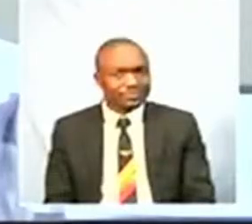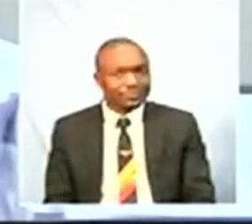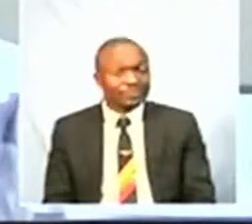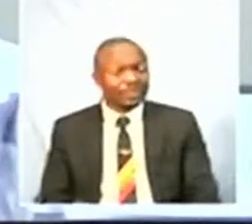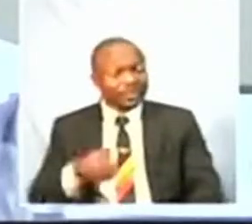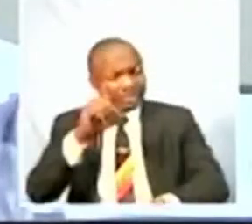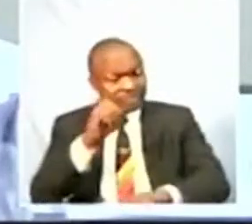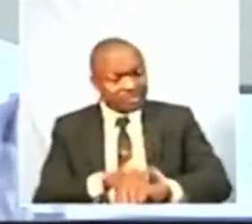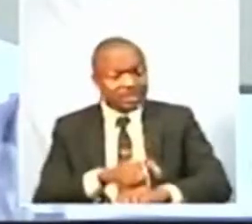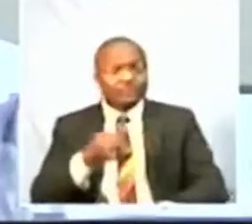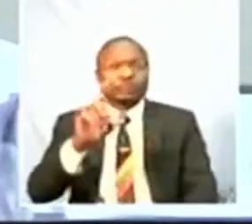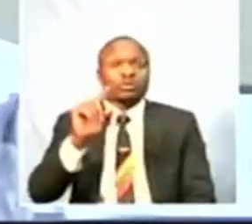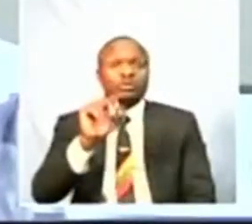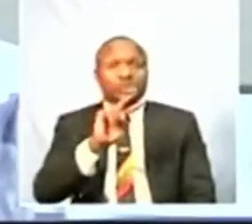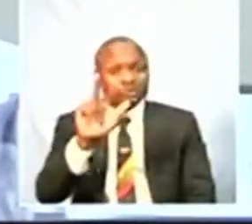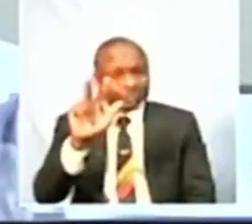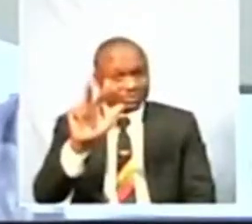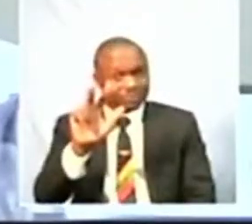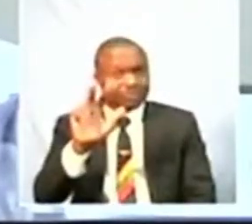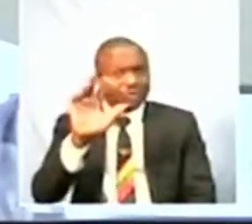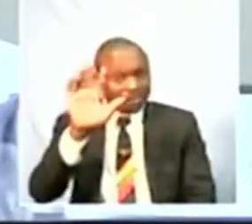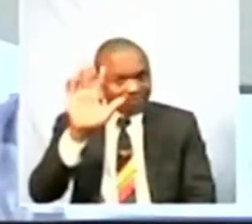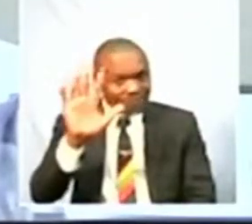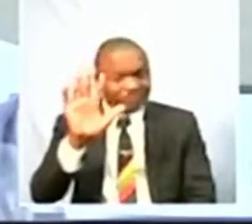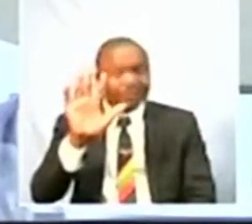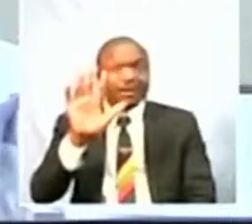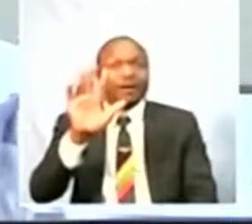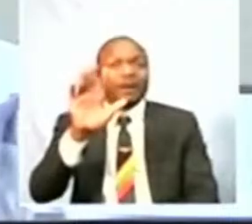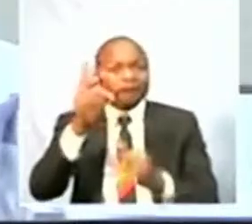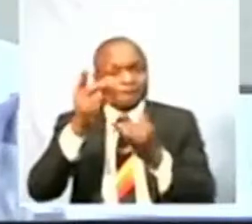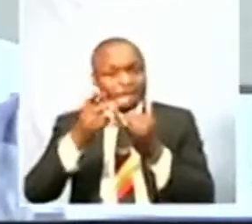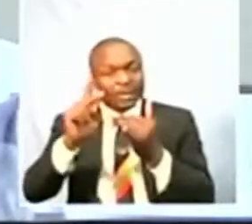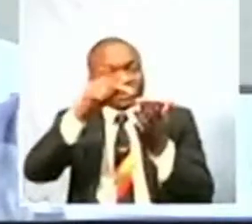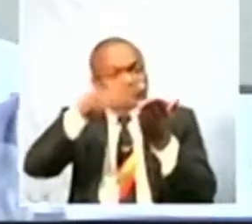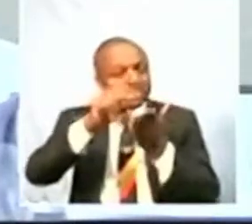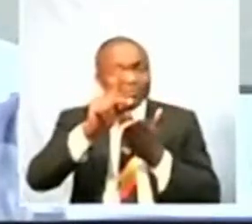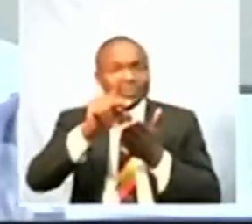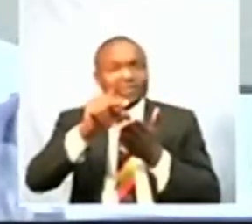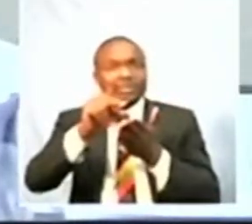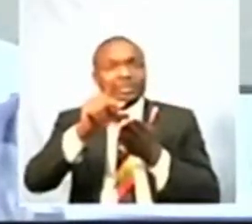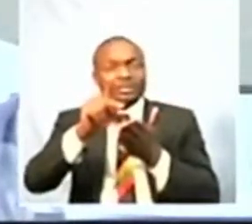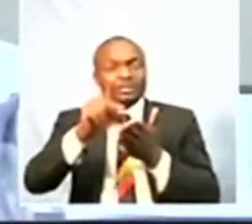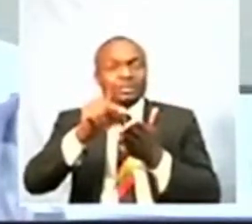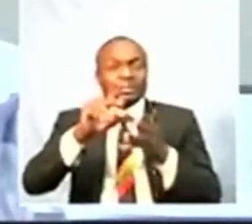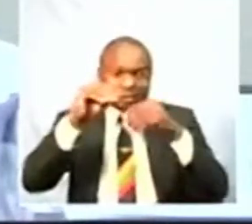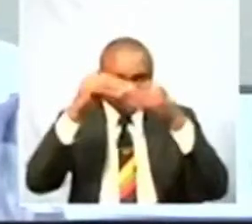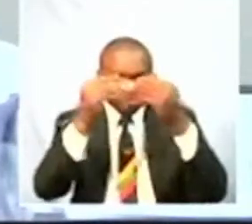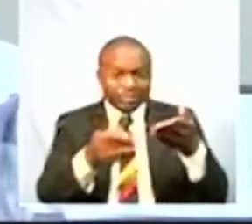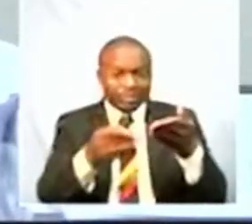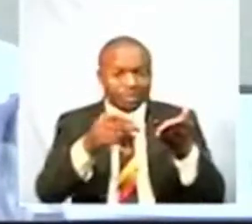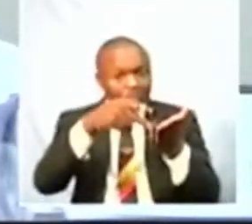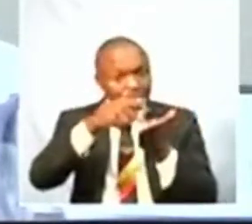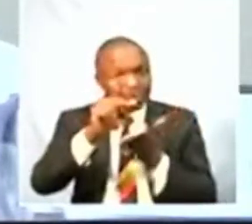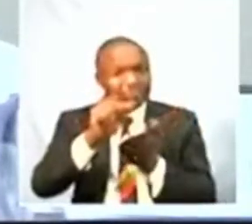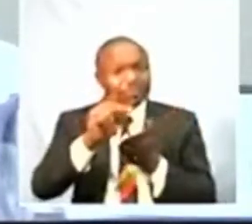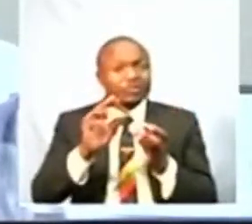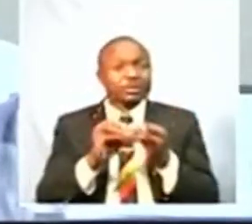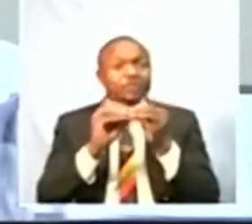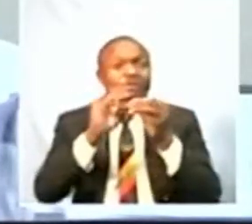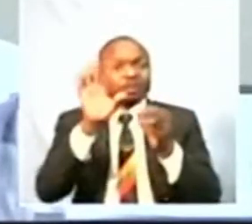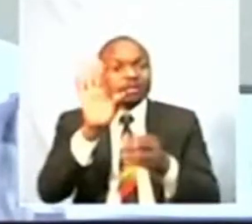During the period under review, 5 interim payment certificates were issued. Payments amounting to